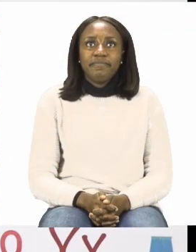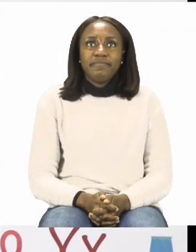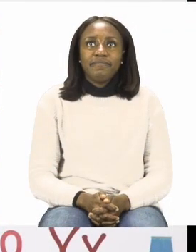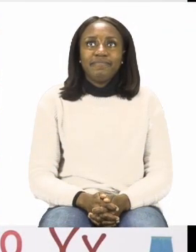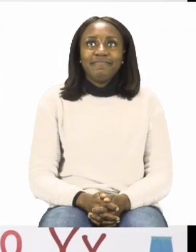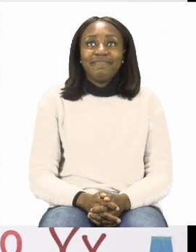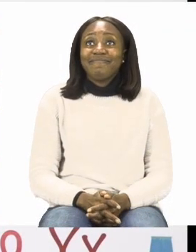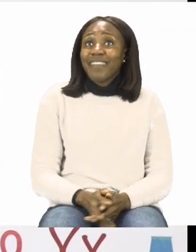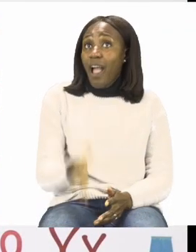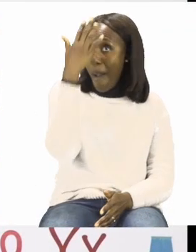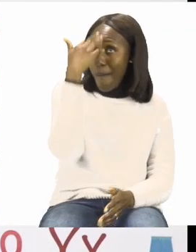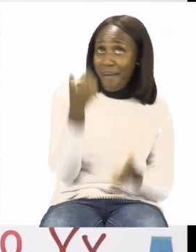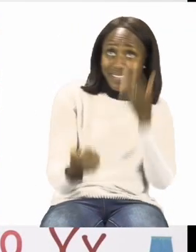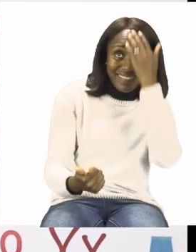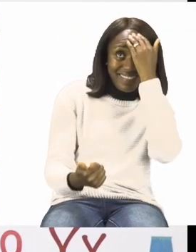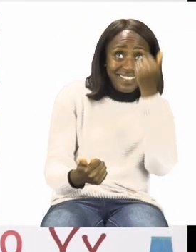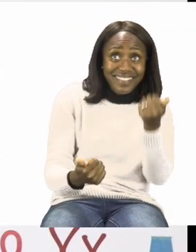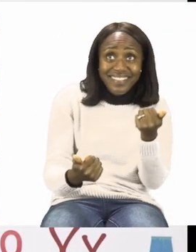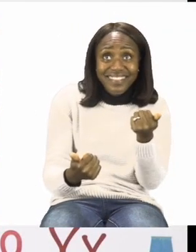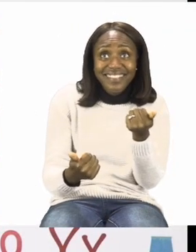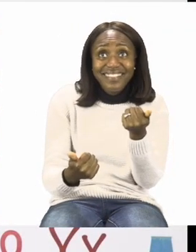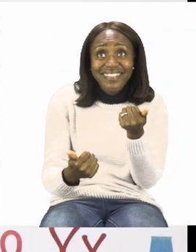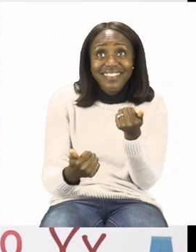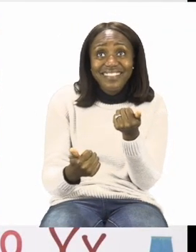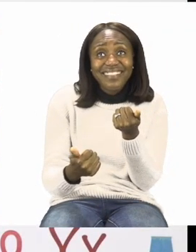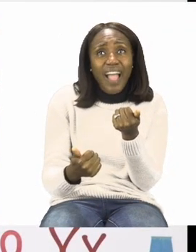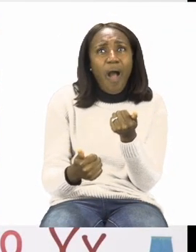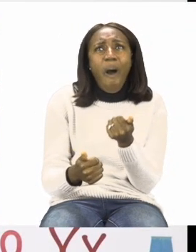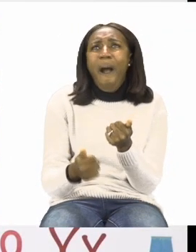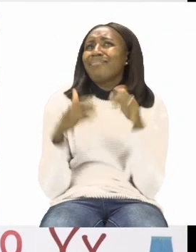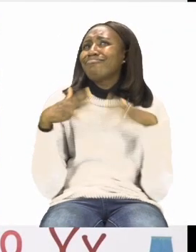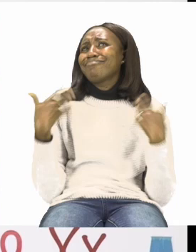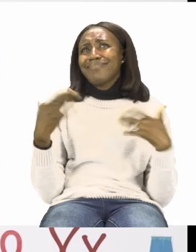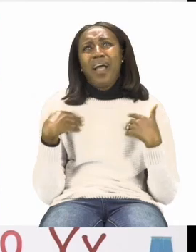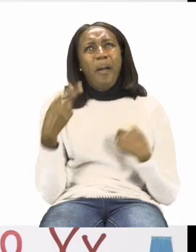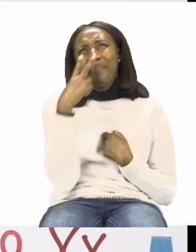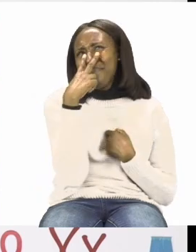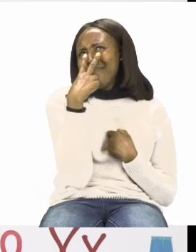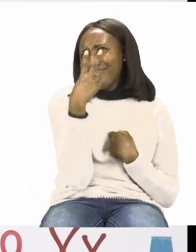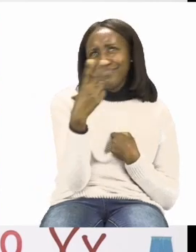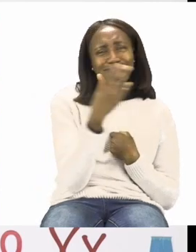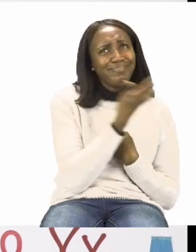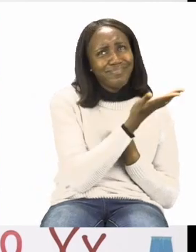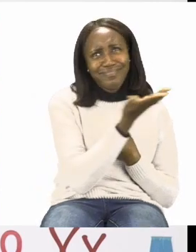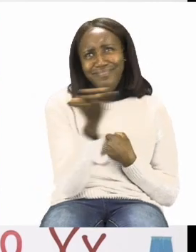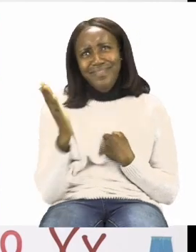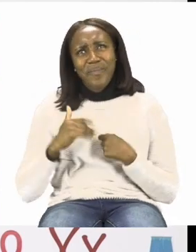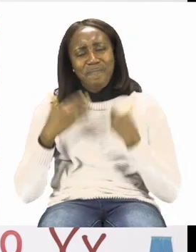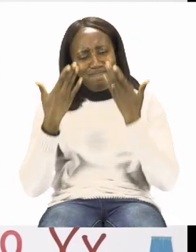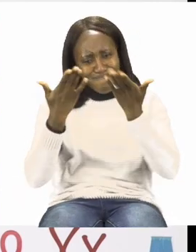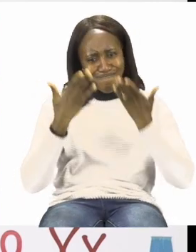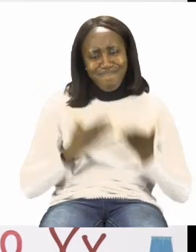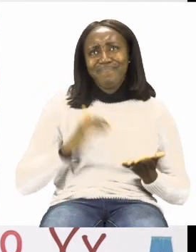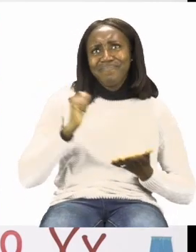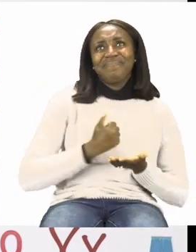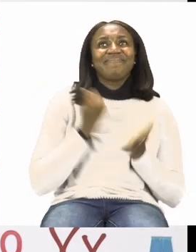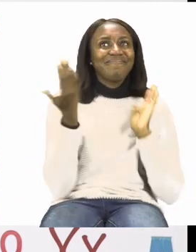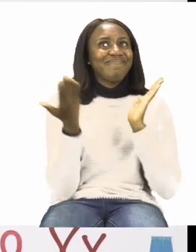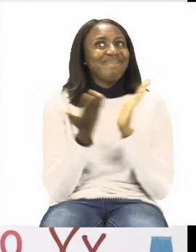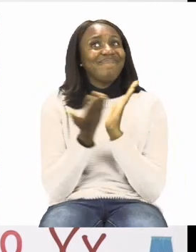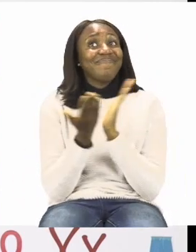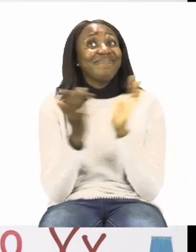Good day there, little friends. It's so good to see you again. Welcome to My Zone